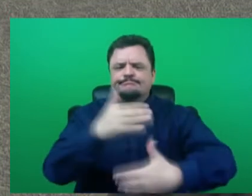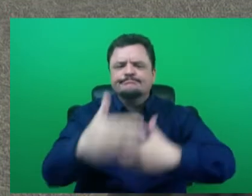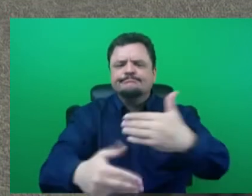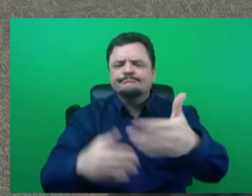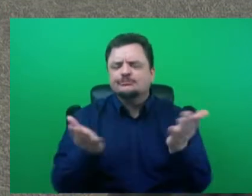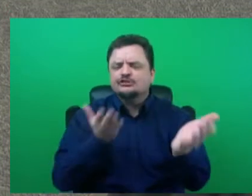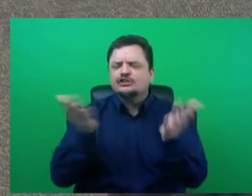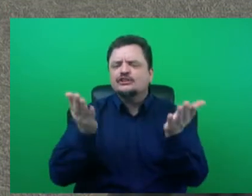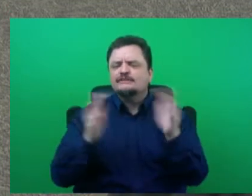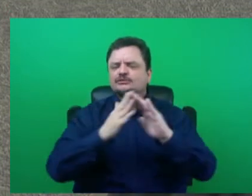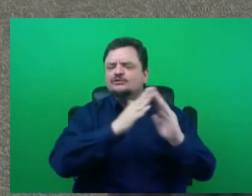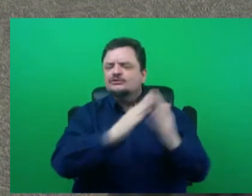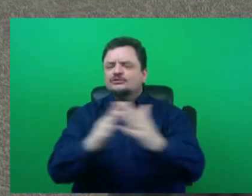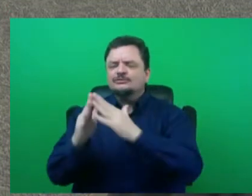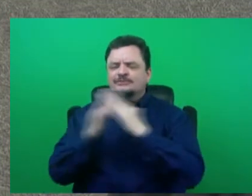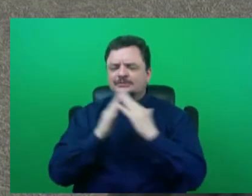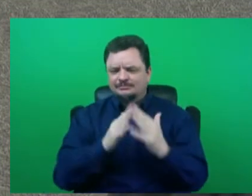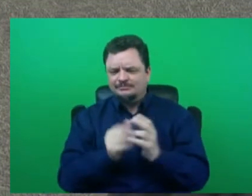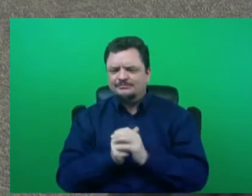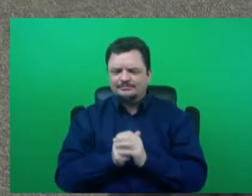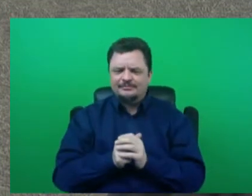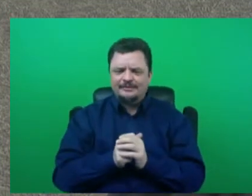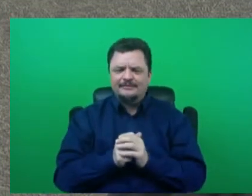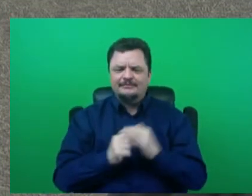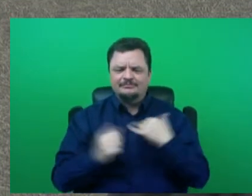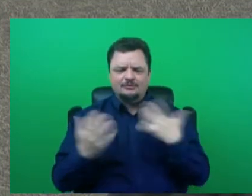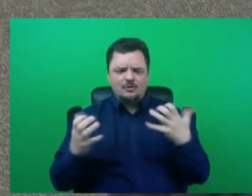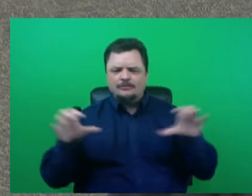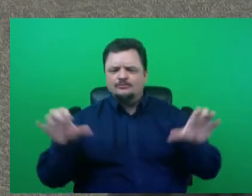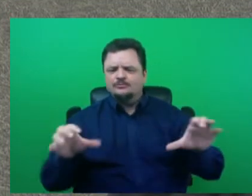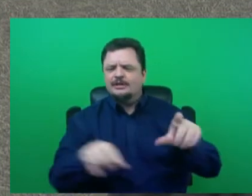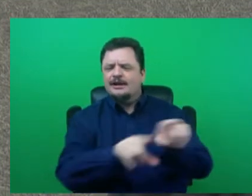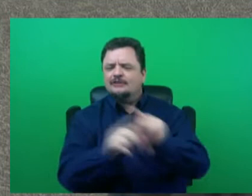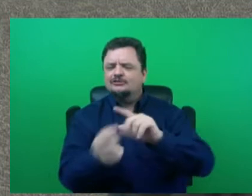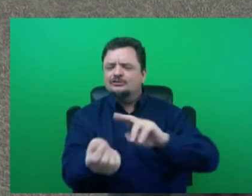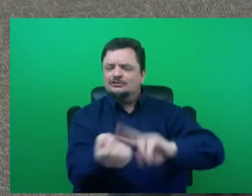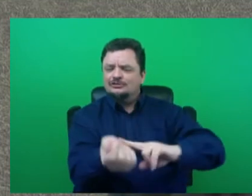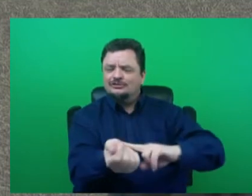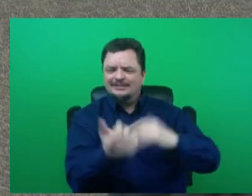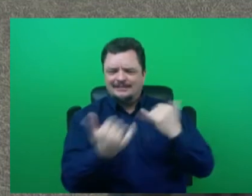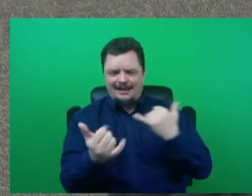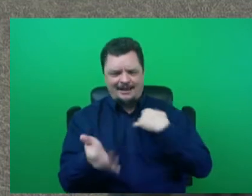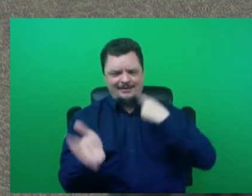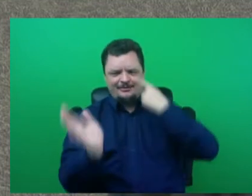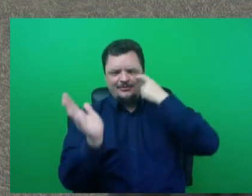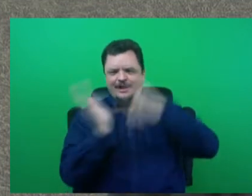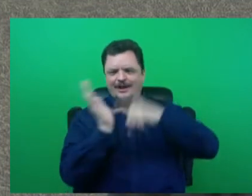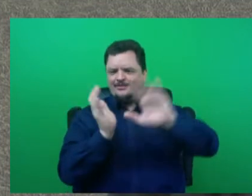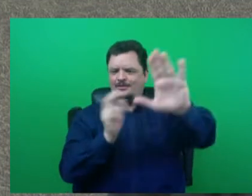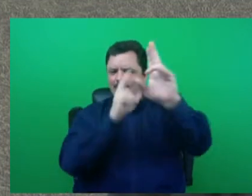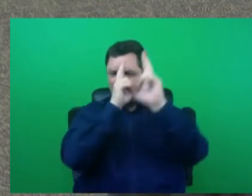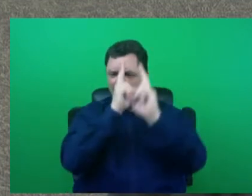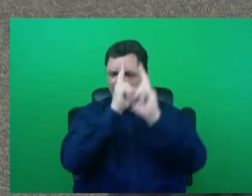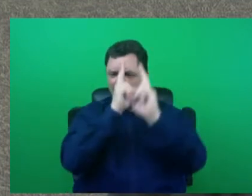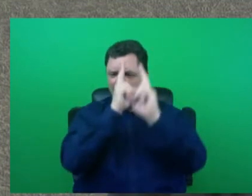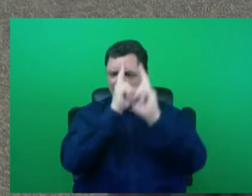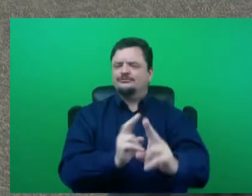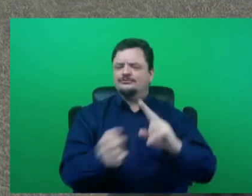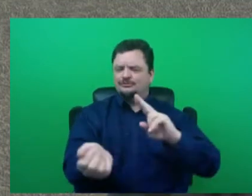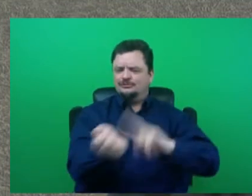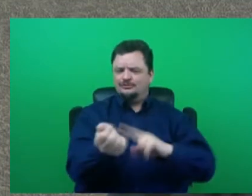nurse, to be recognized and honored for that. It's humbling and so very unnecessary, but very